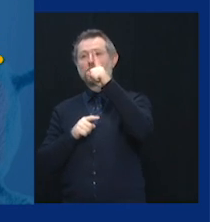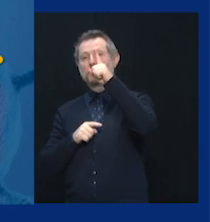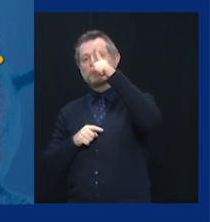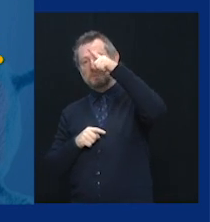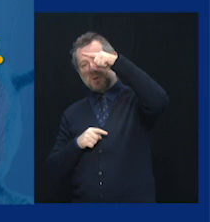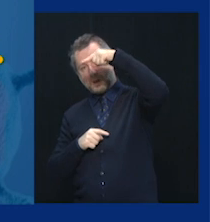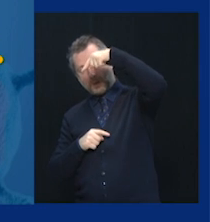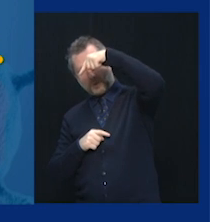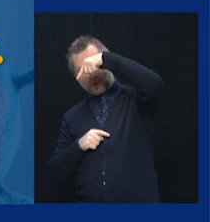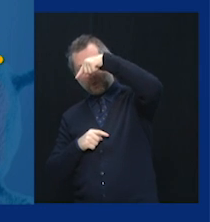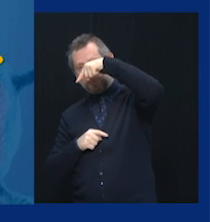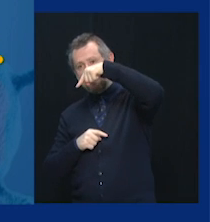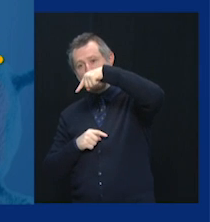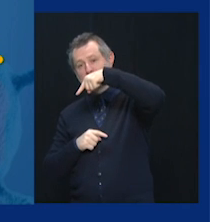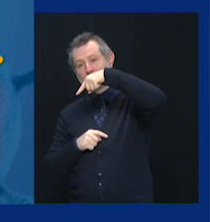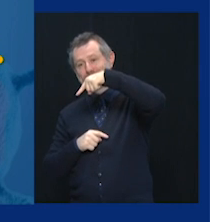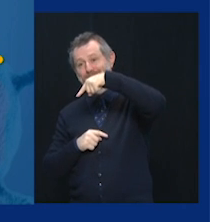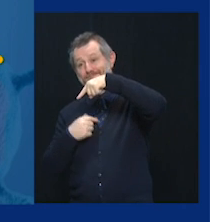get cocky with COVID.